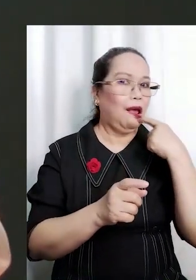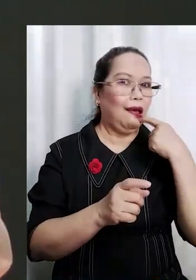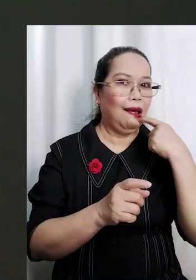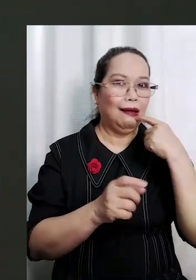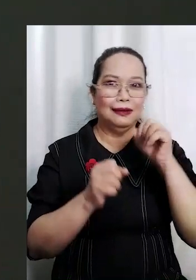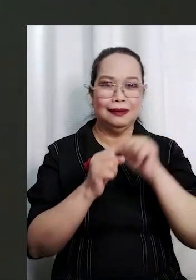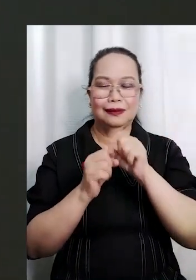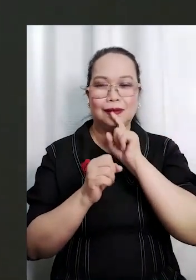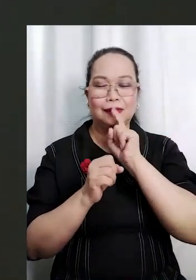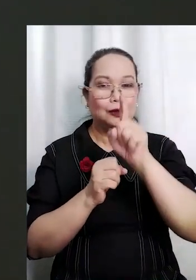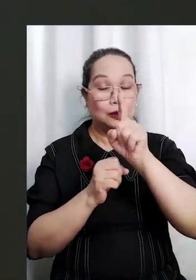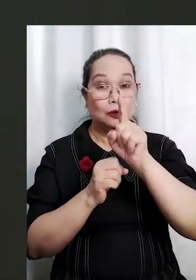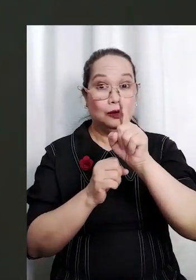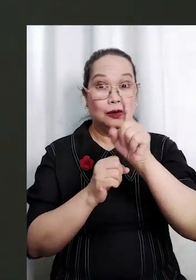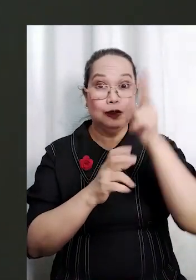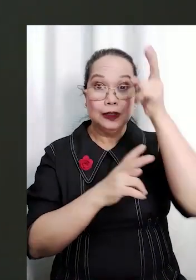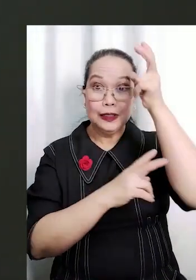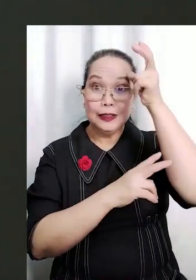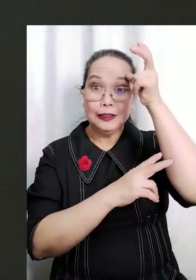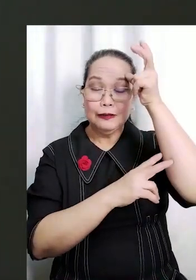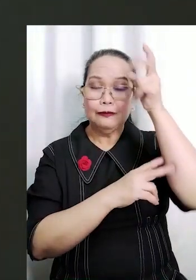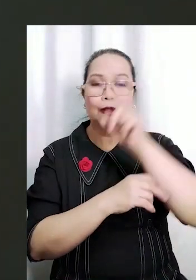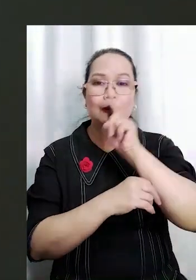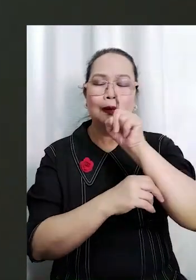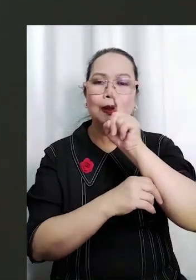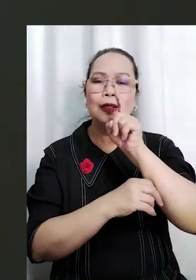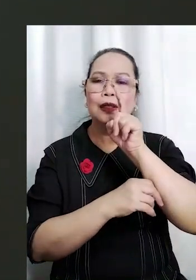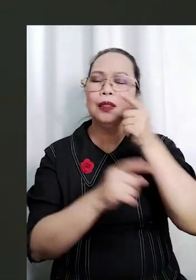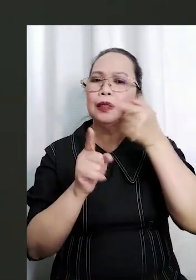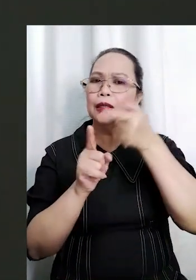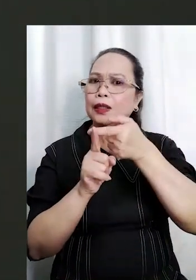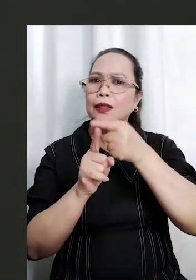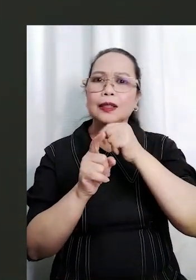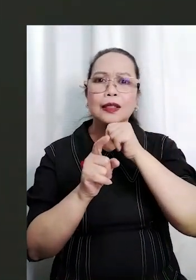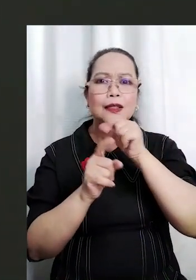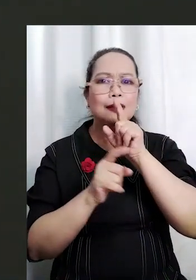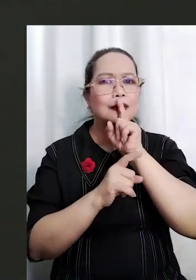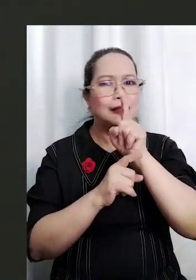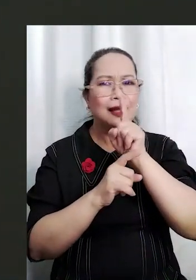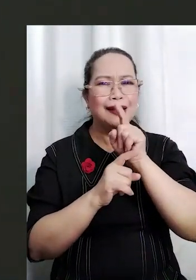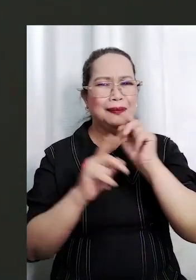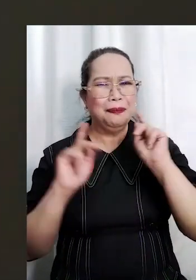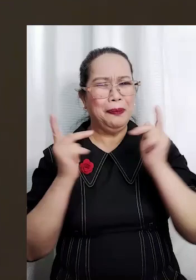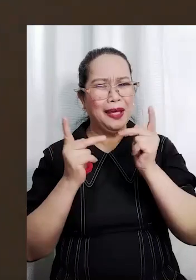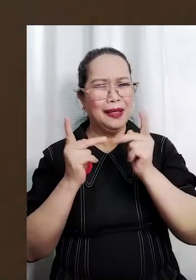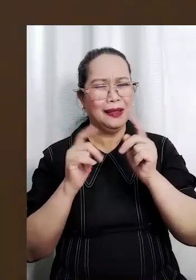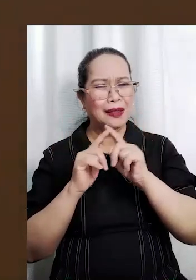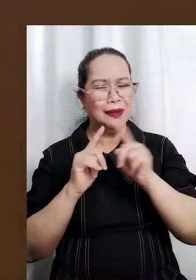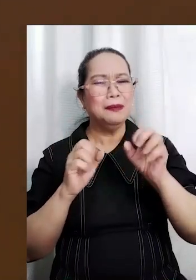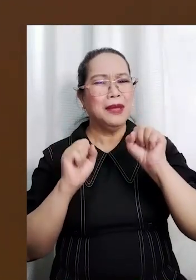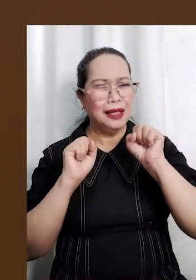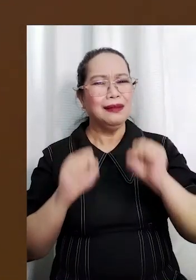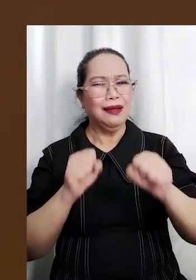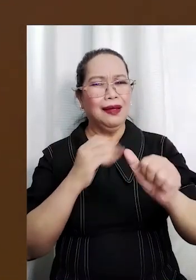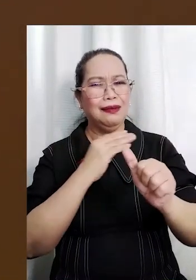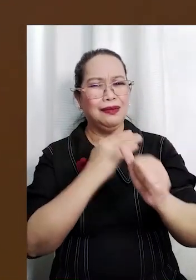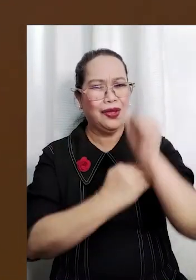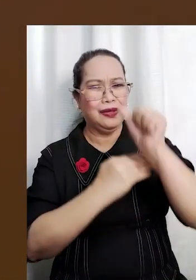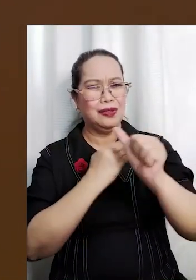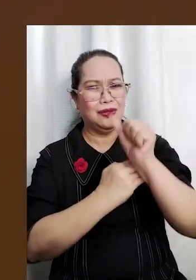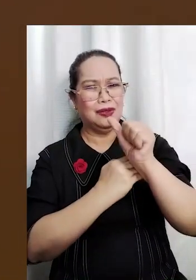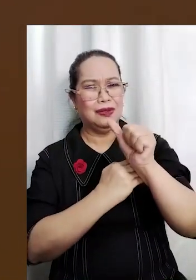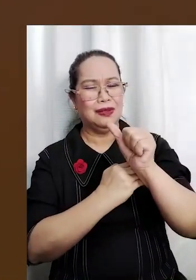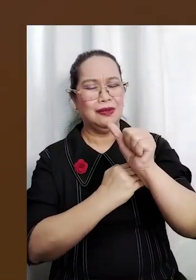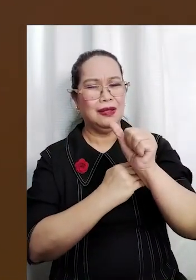natin in terms of the tactic of the devil is that his attack may not really be painful, but it is dangerous.